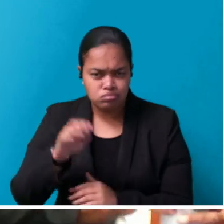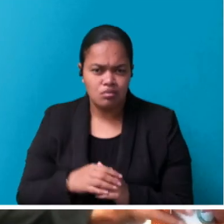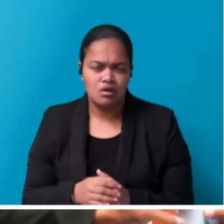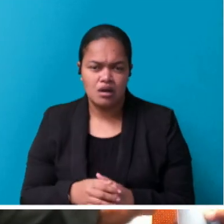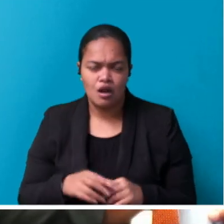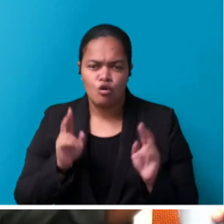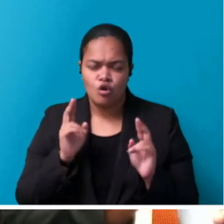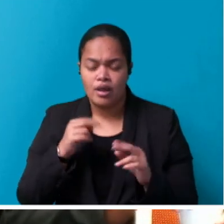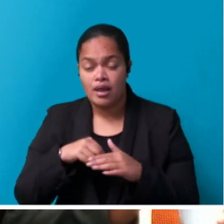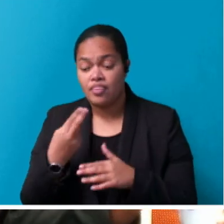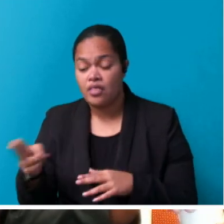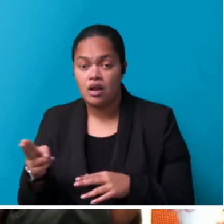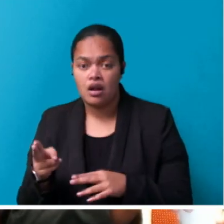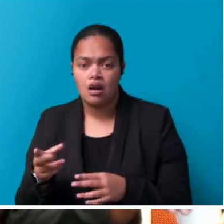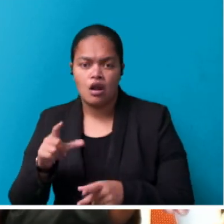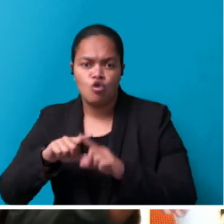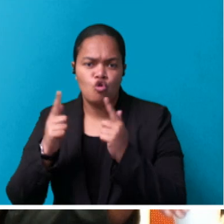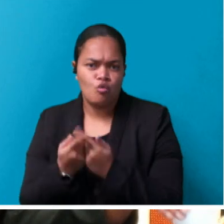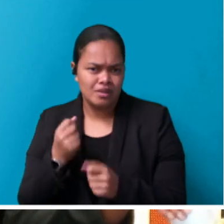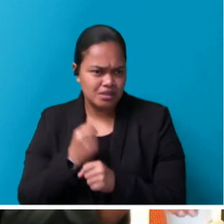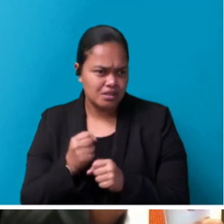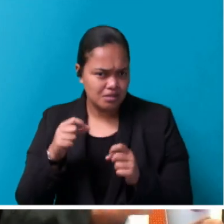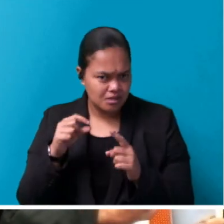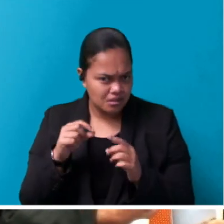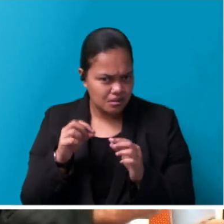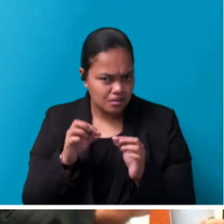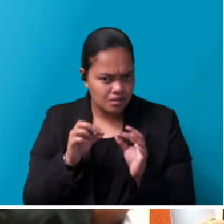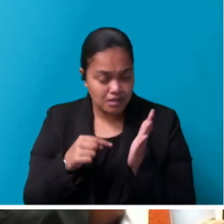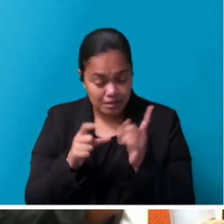GDP, expected to reach $16.5 trillion